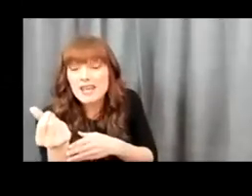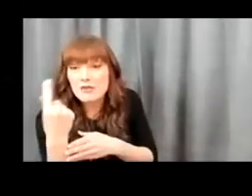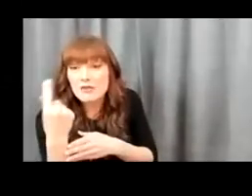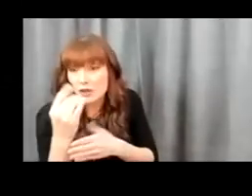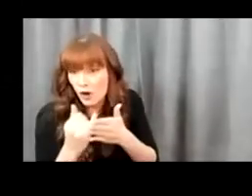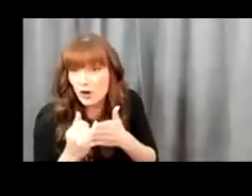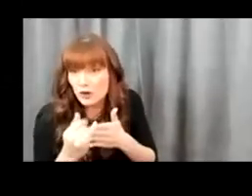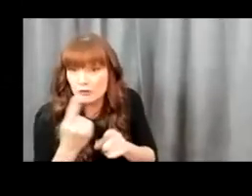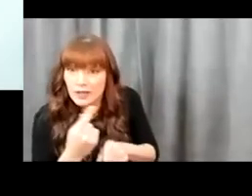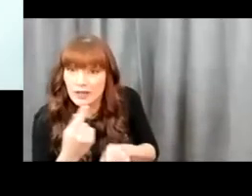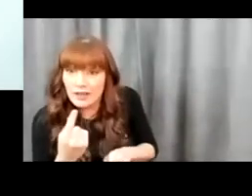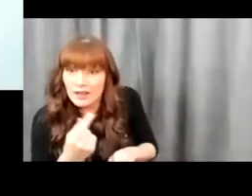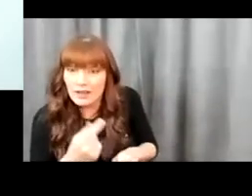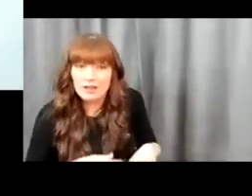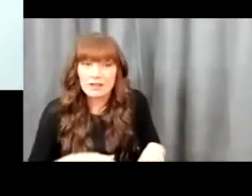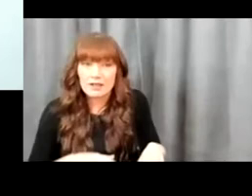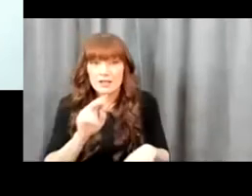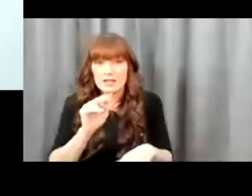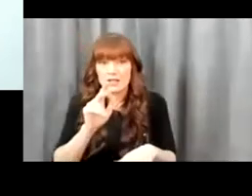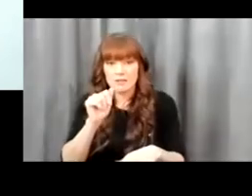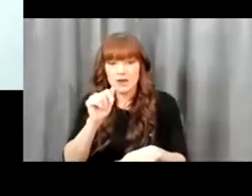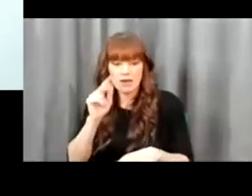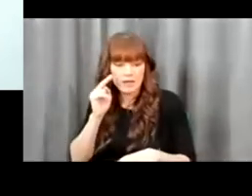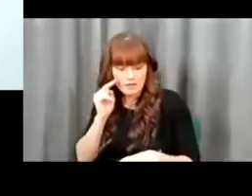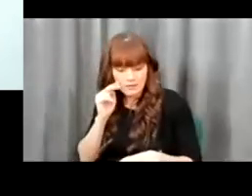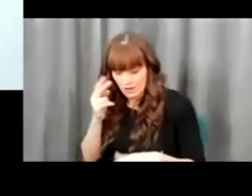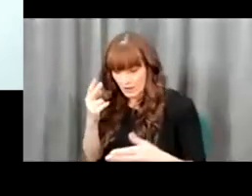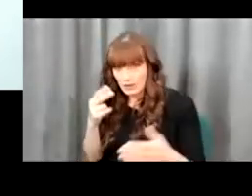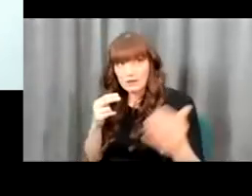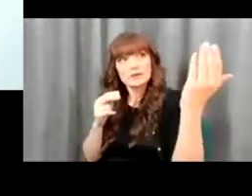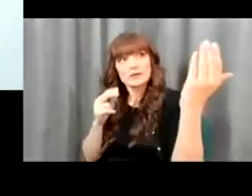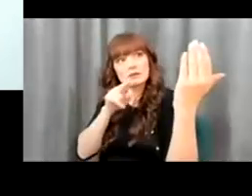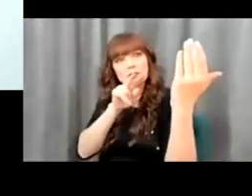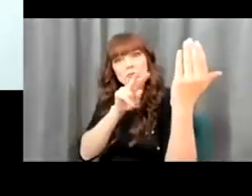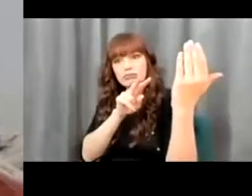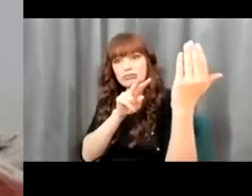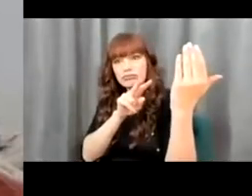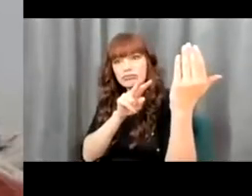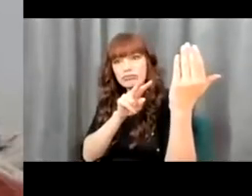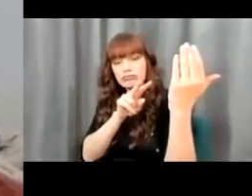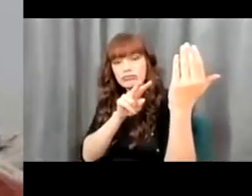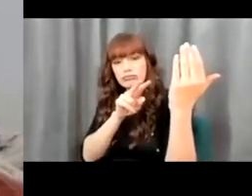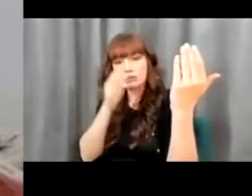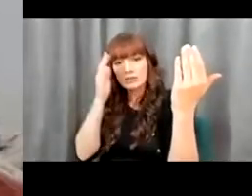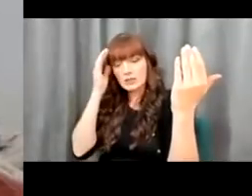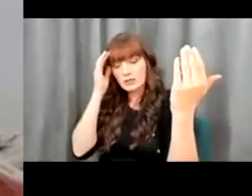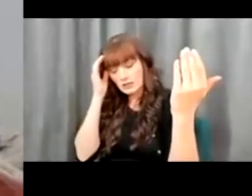for your art? Nima looks at herself carefully in the mirror over the sink.